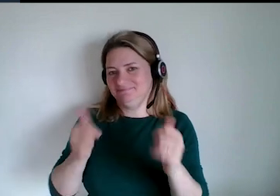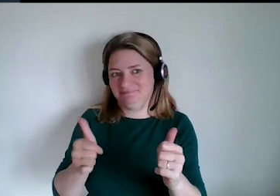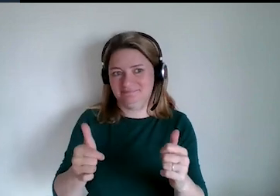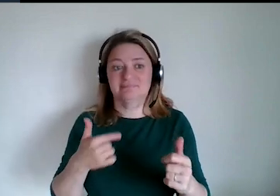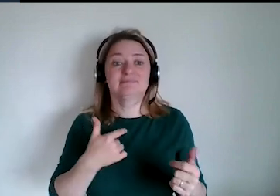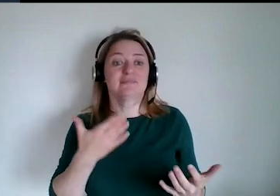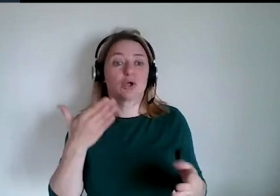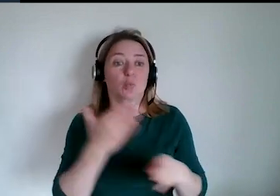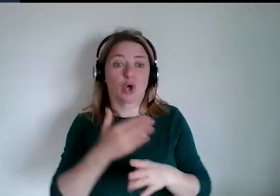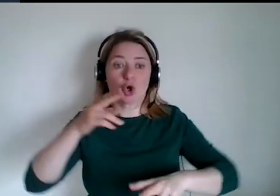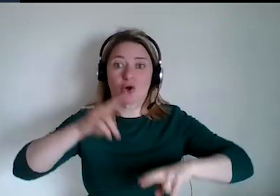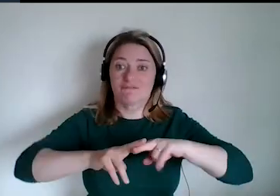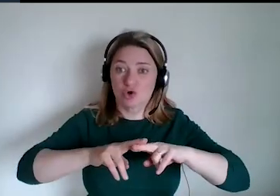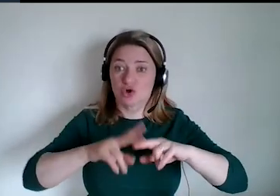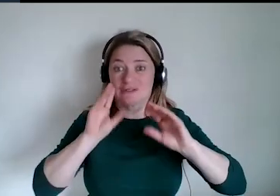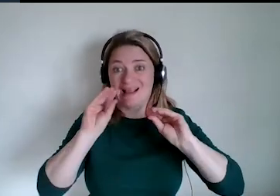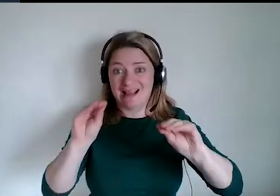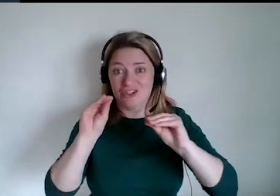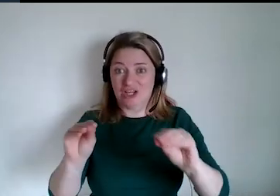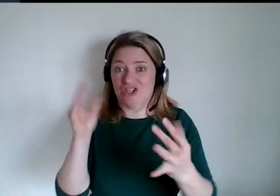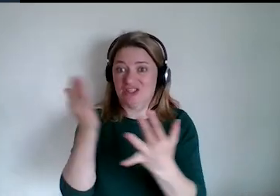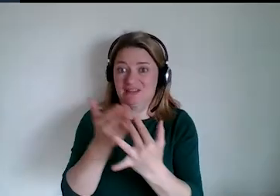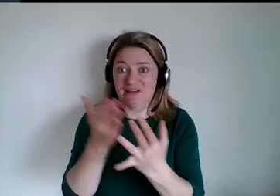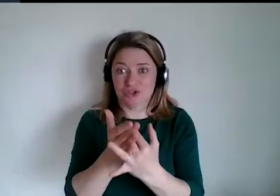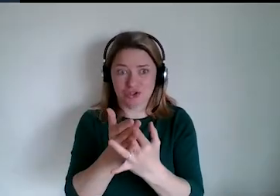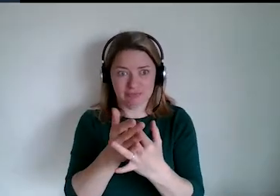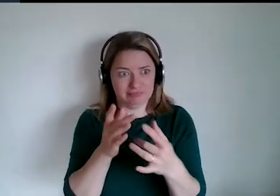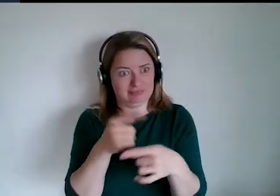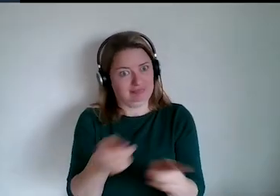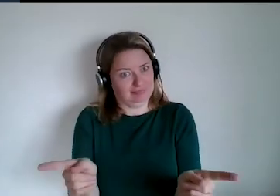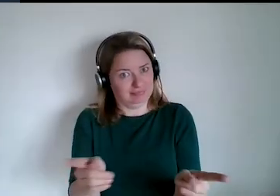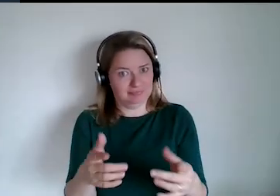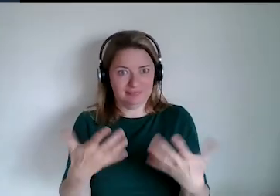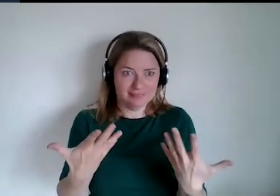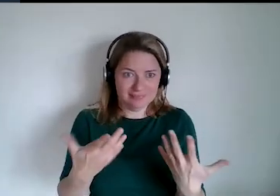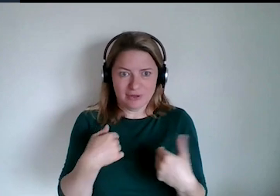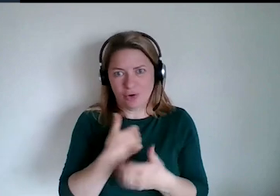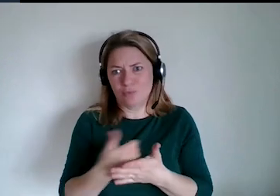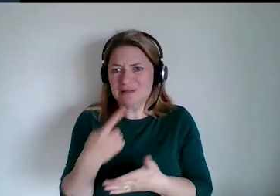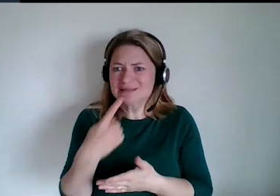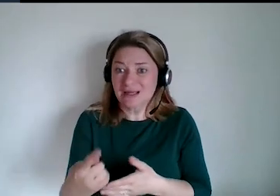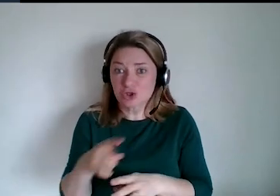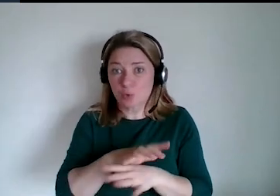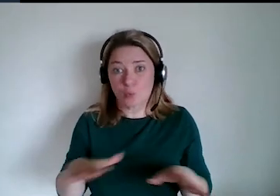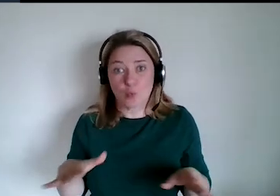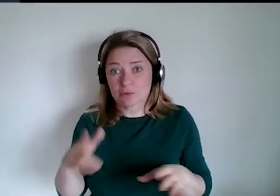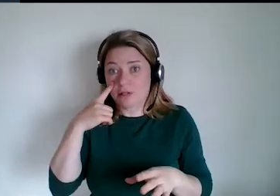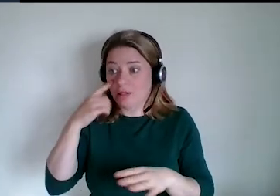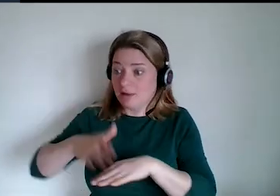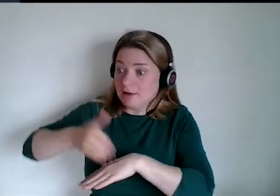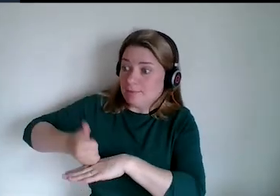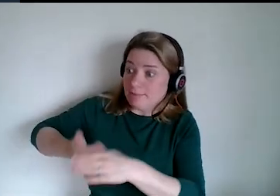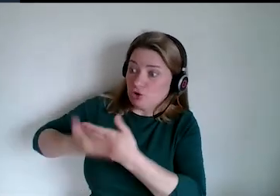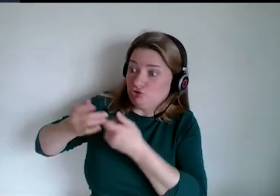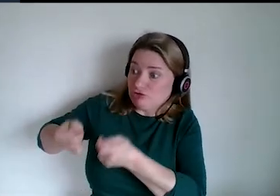workforce education interventions are a healthcare technology. You wouldn't implement a new treatment without appraising it, yet we